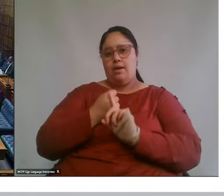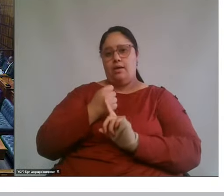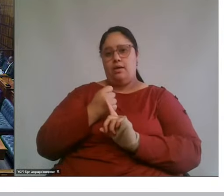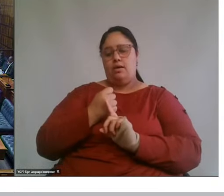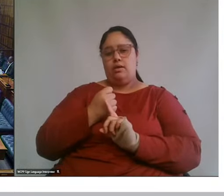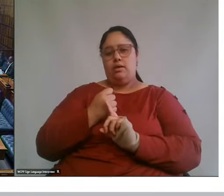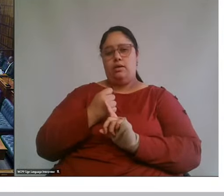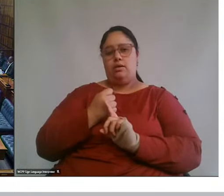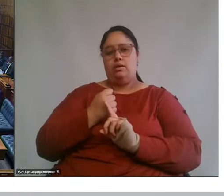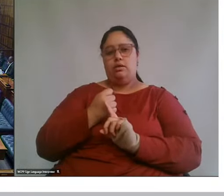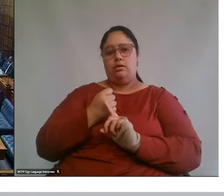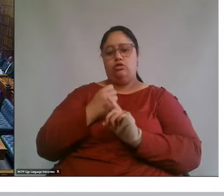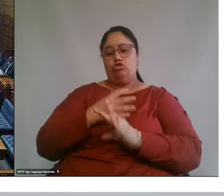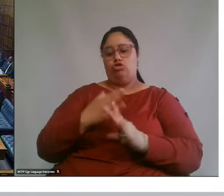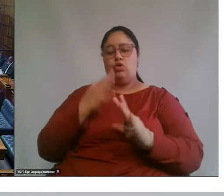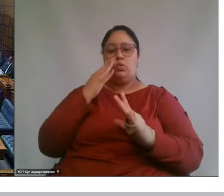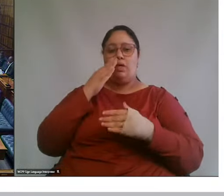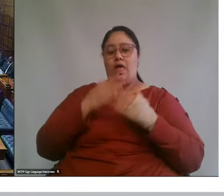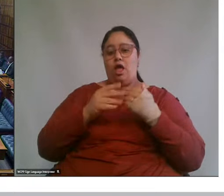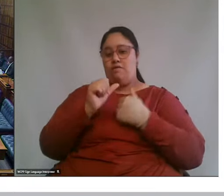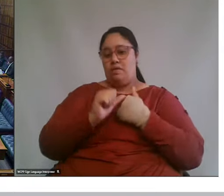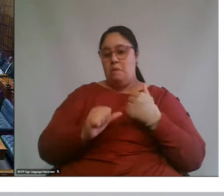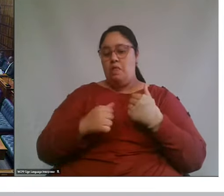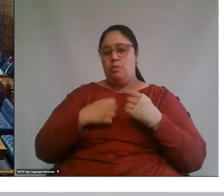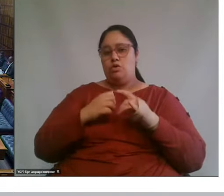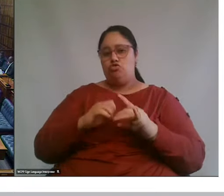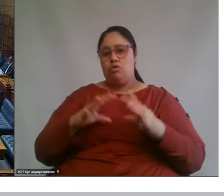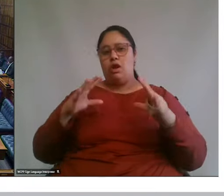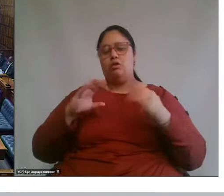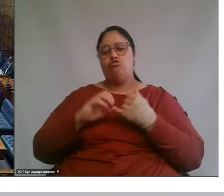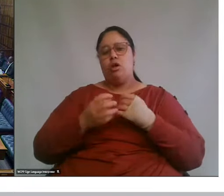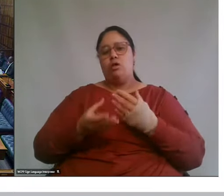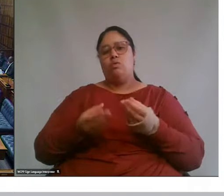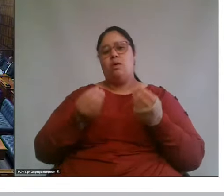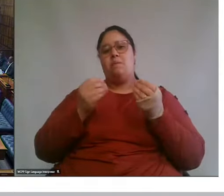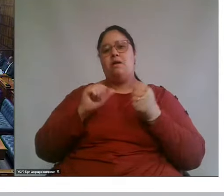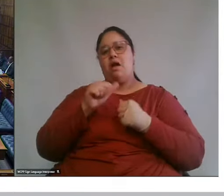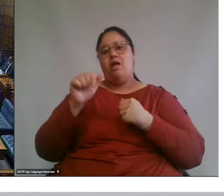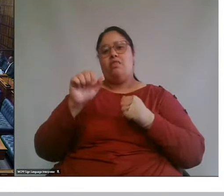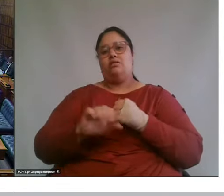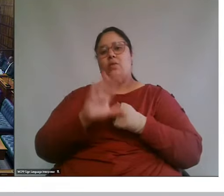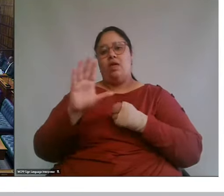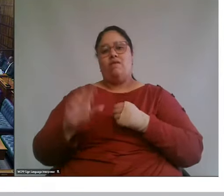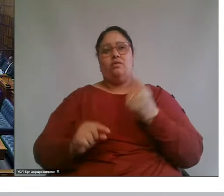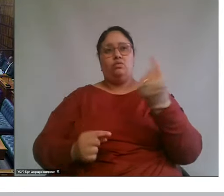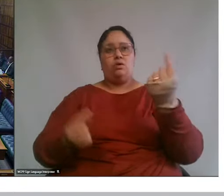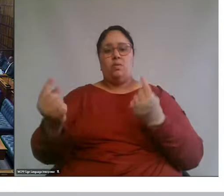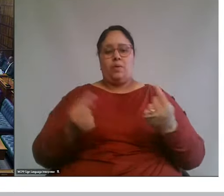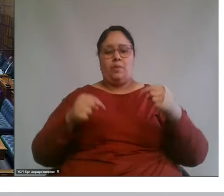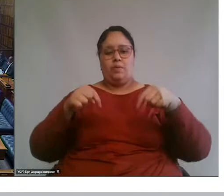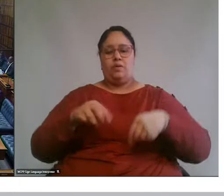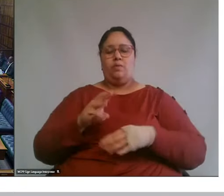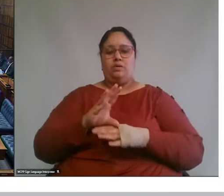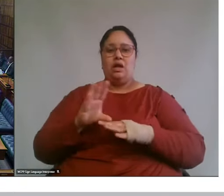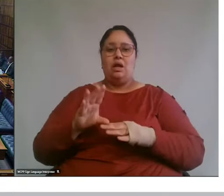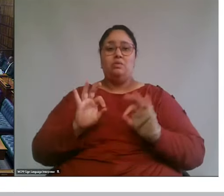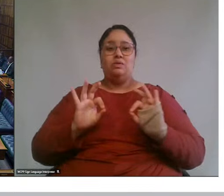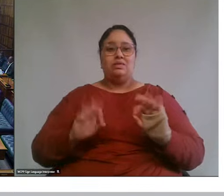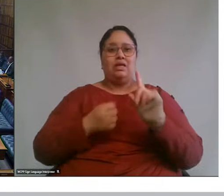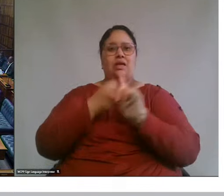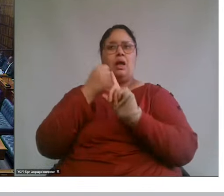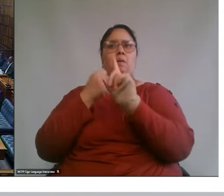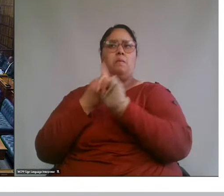um kicking off with at the end of this month we'll be trying to get um uh other South Africans to come to the Western Cape so those campaigns are